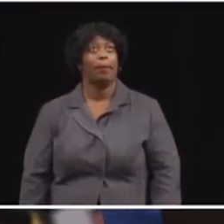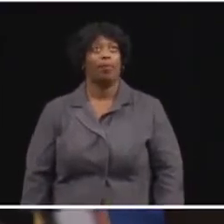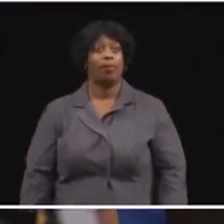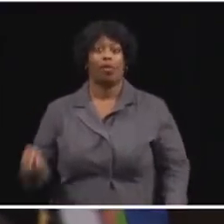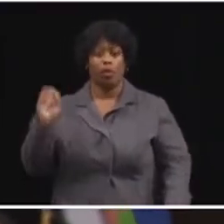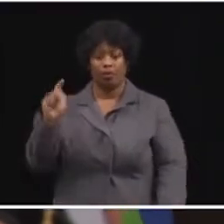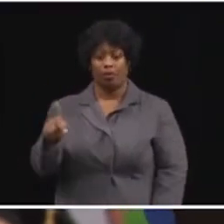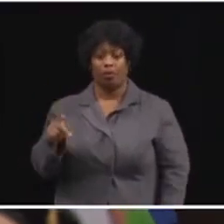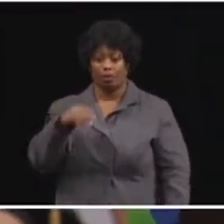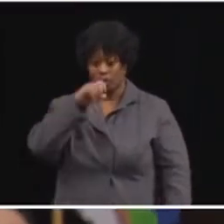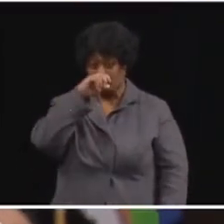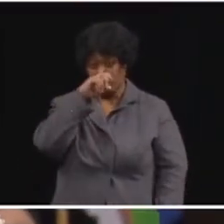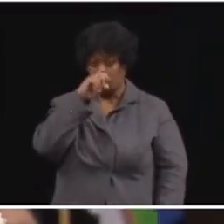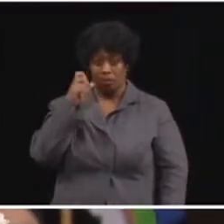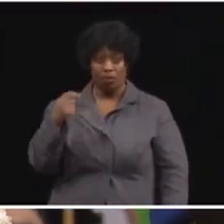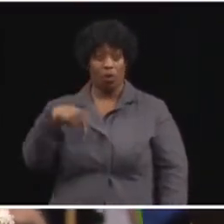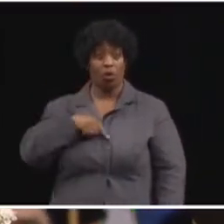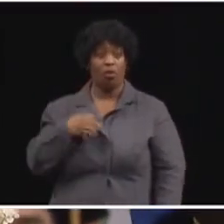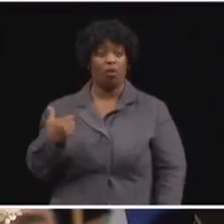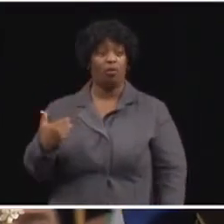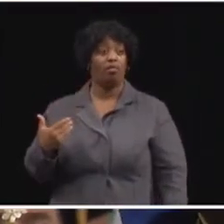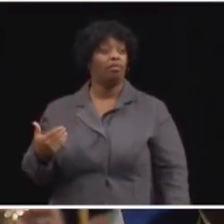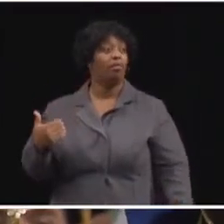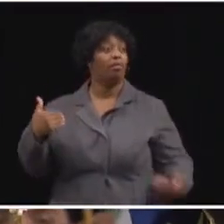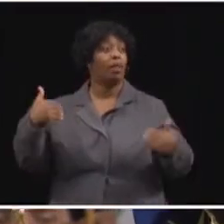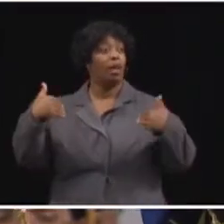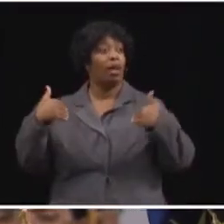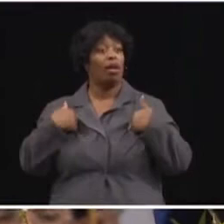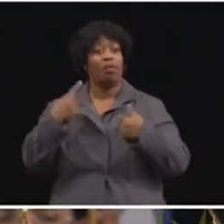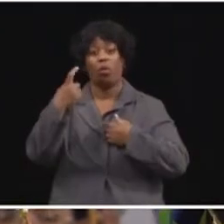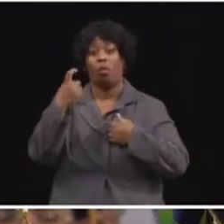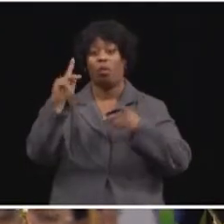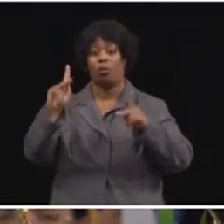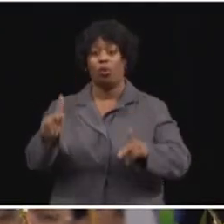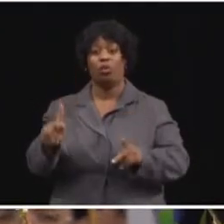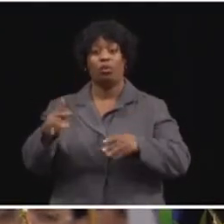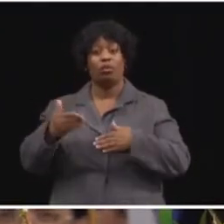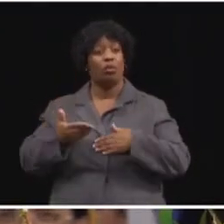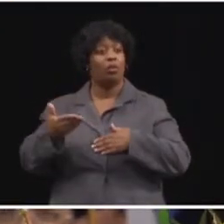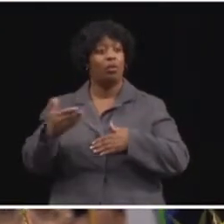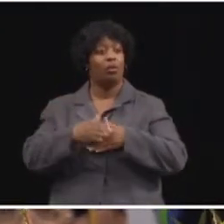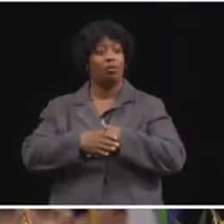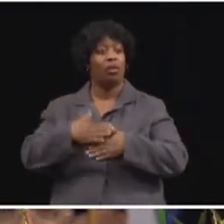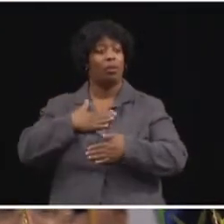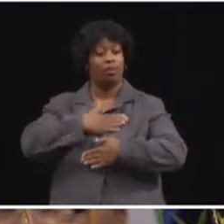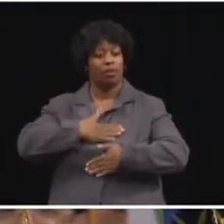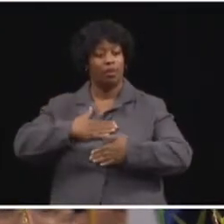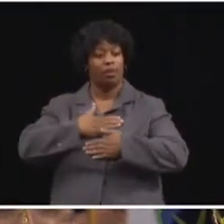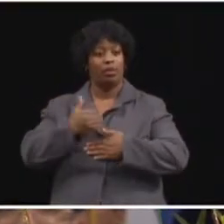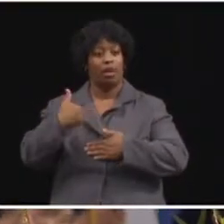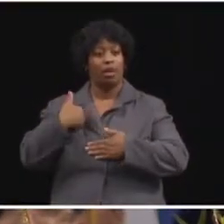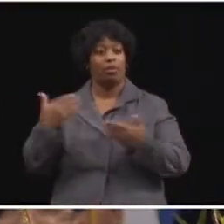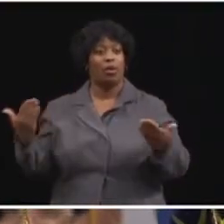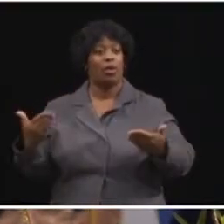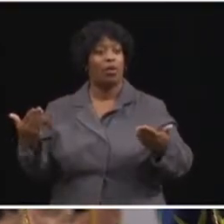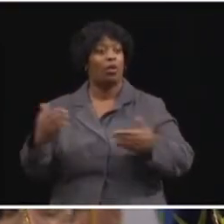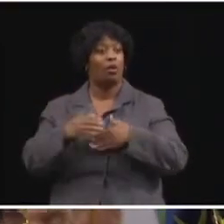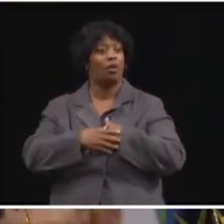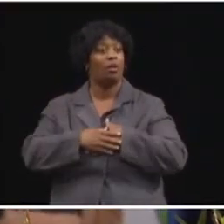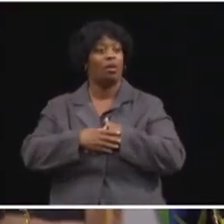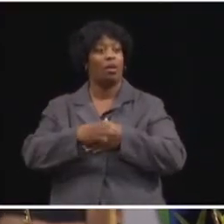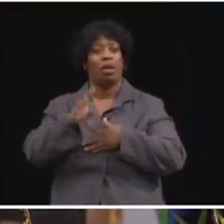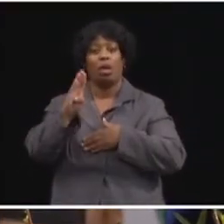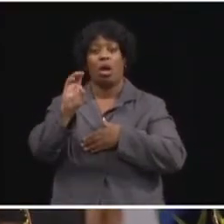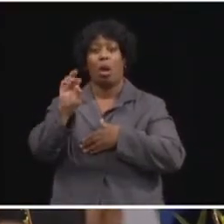Okay, so we have another guest this evening. We're pleased to have with us our distinguished borough